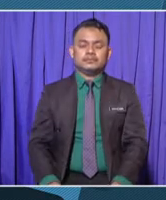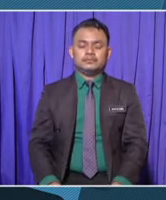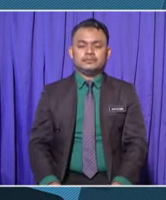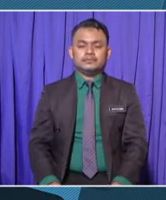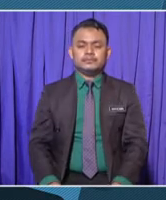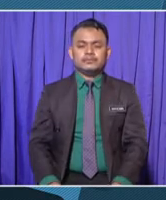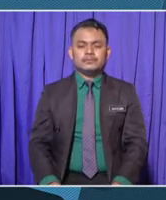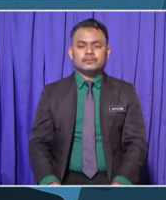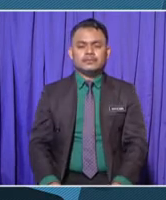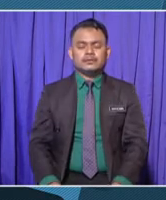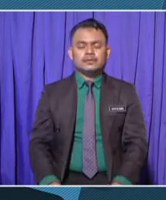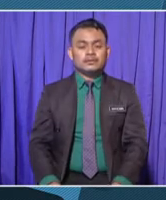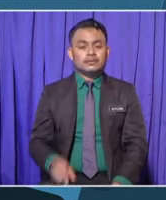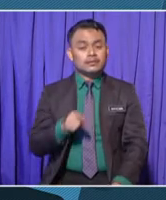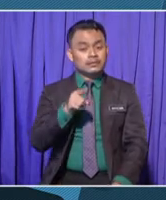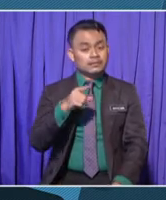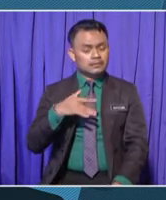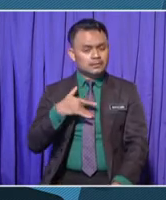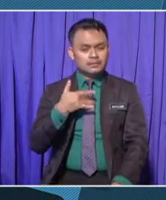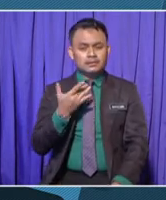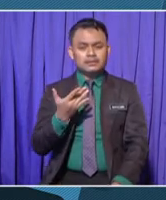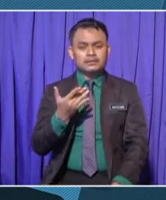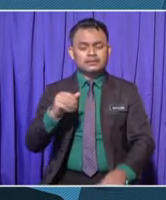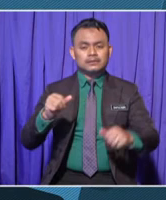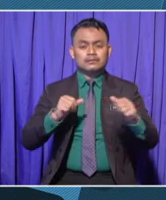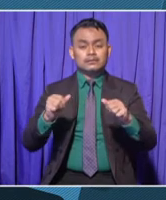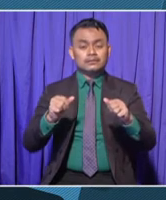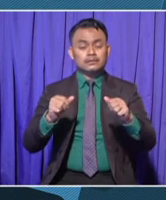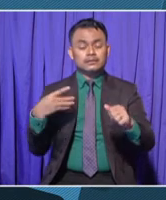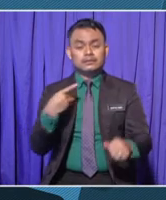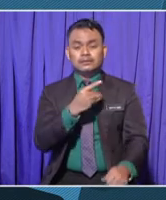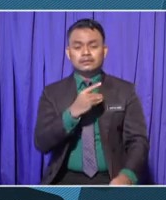Don't you think our activity just now was interesting?